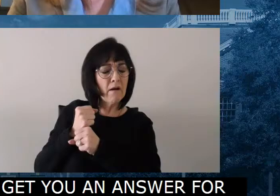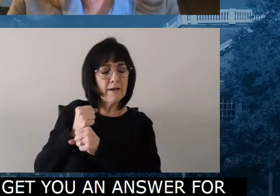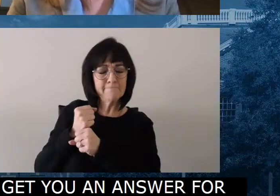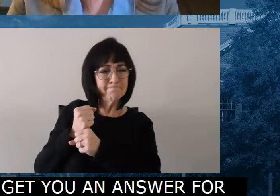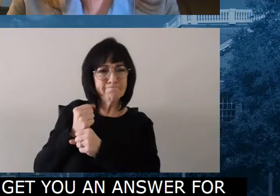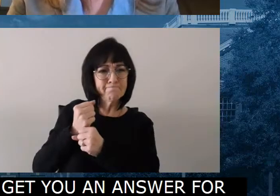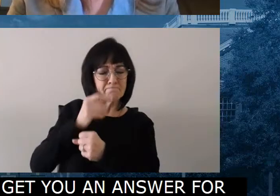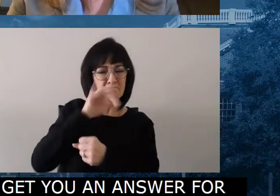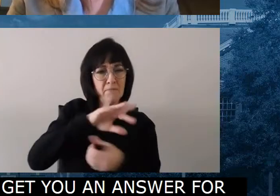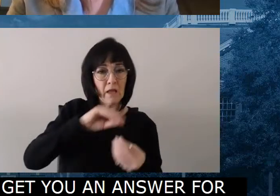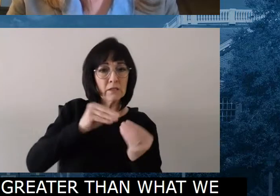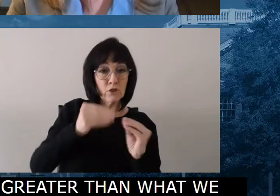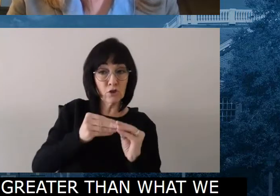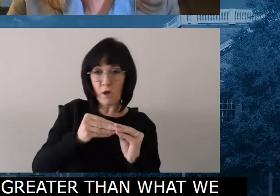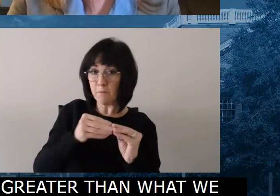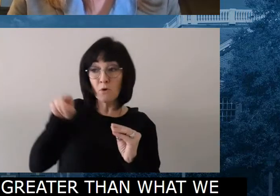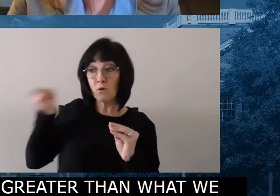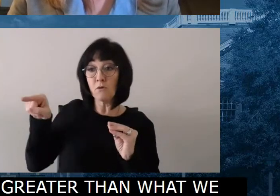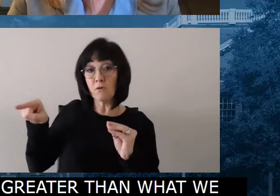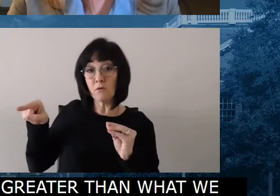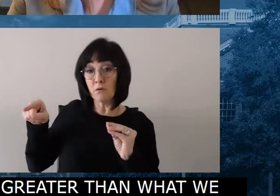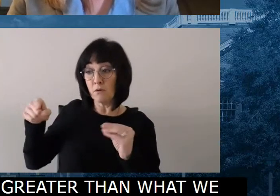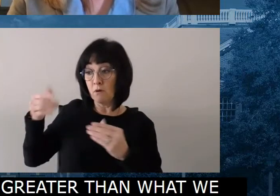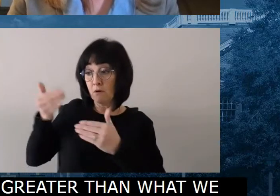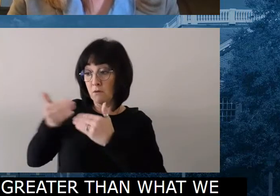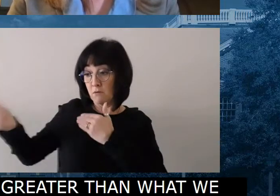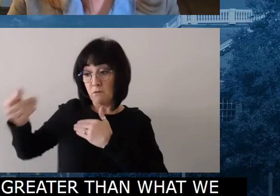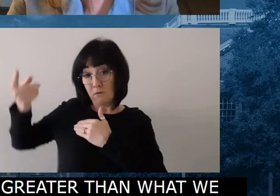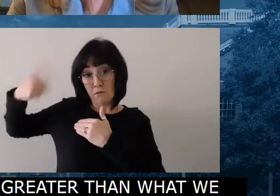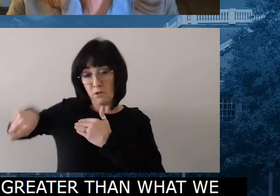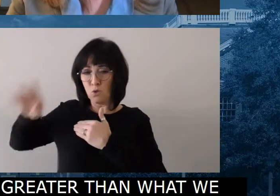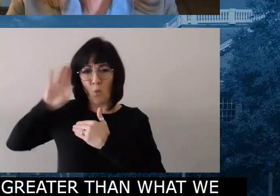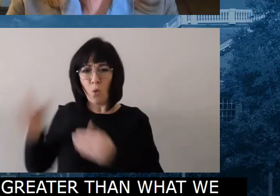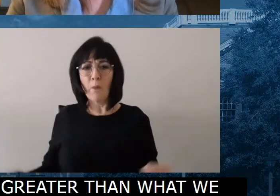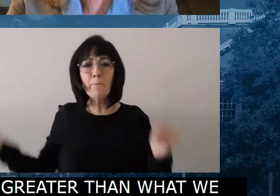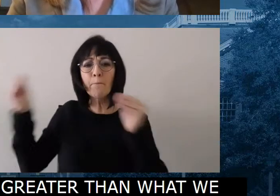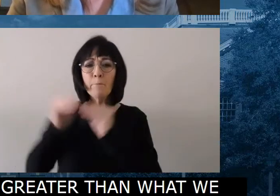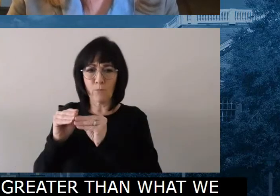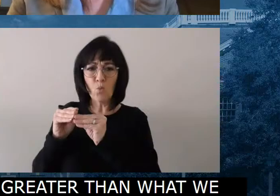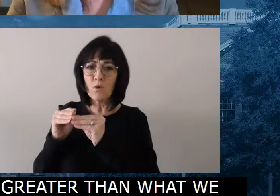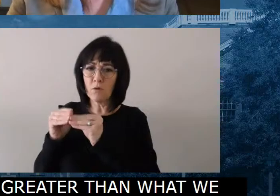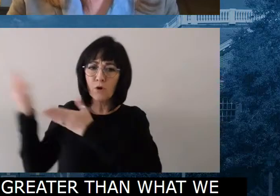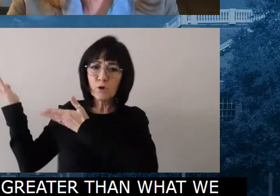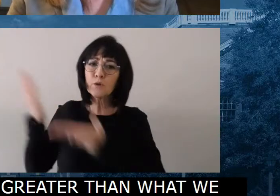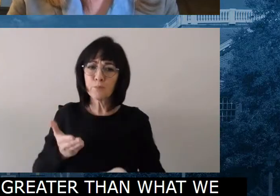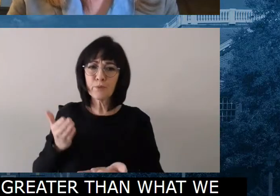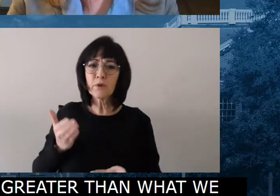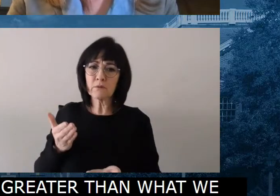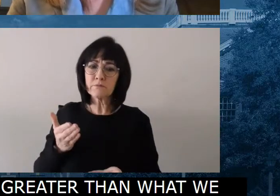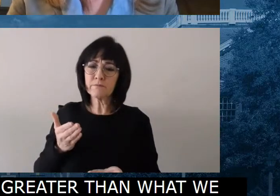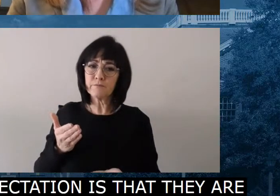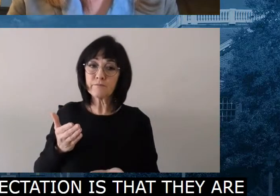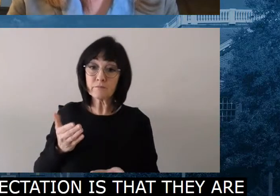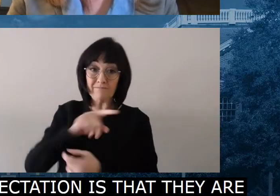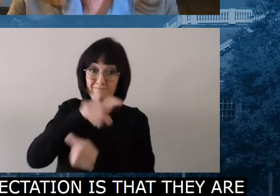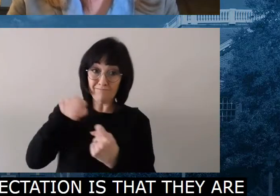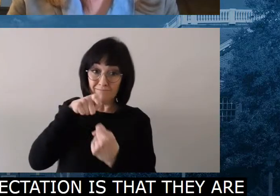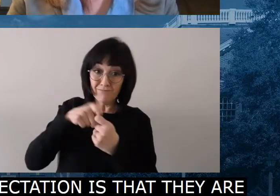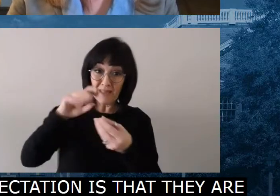carry forward at that level and increase from there. So it'll be significant. Exactly what it is, we don't know